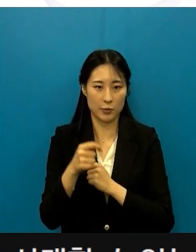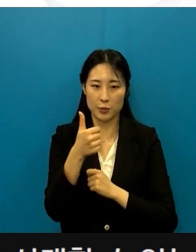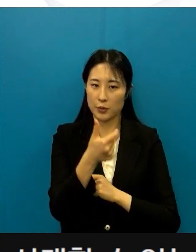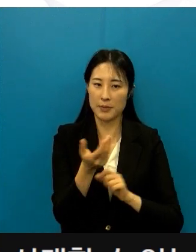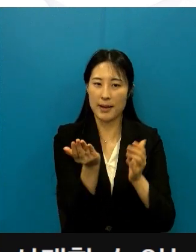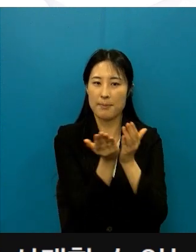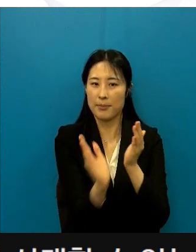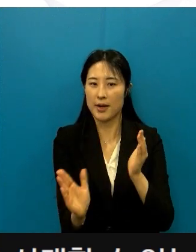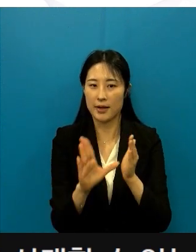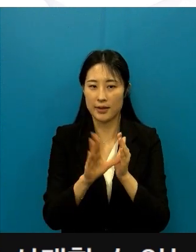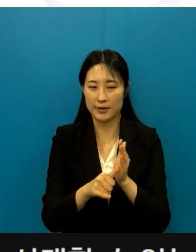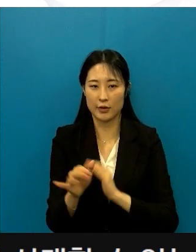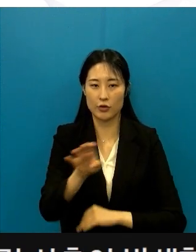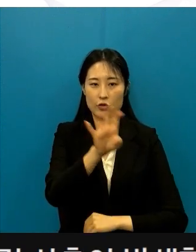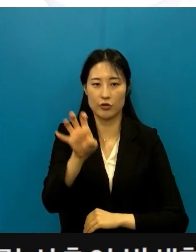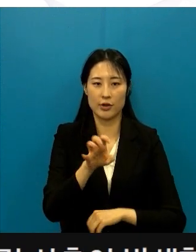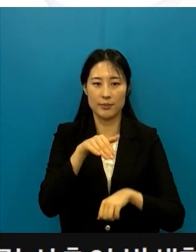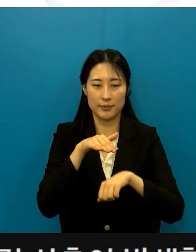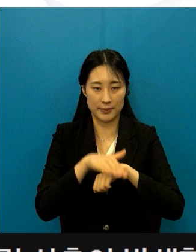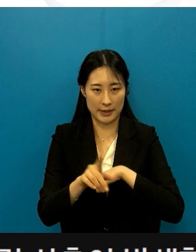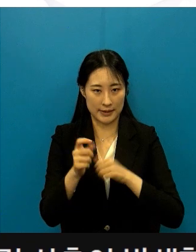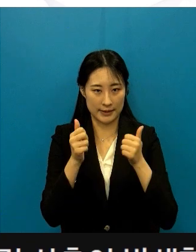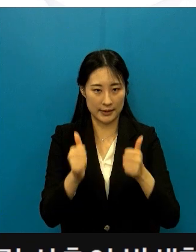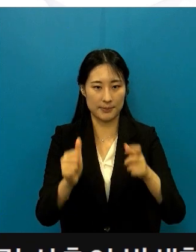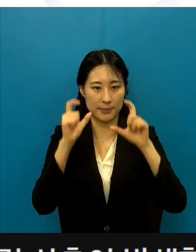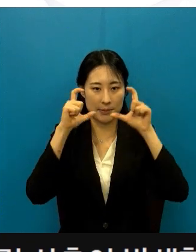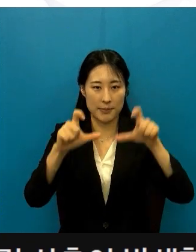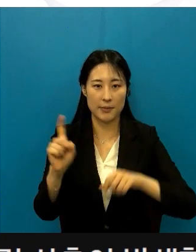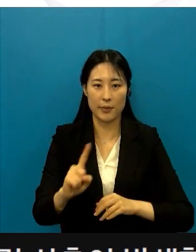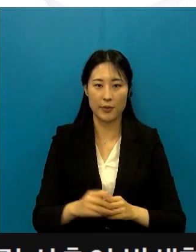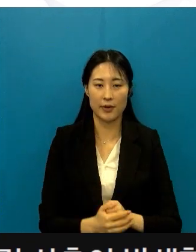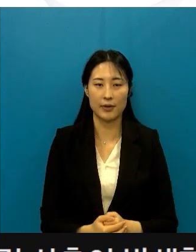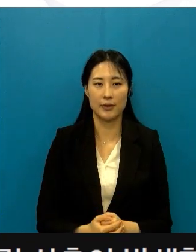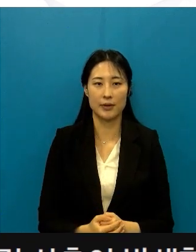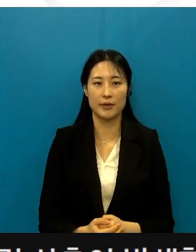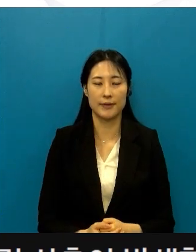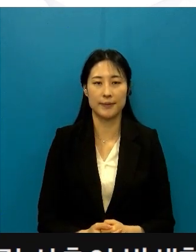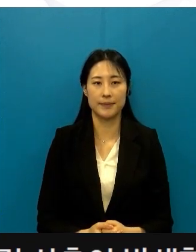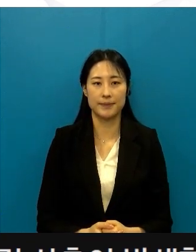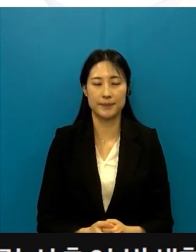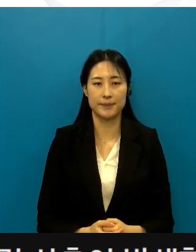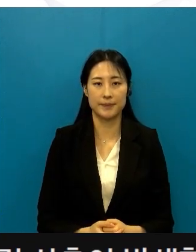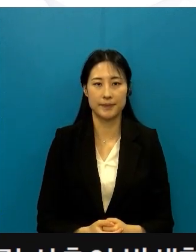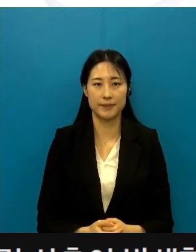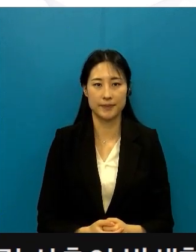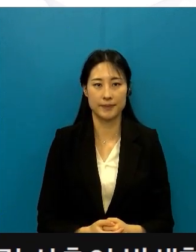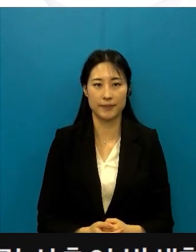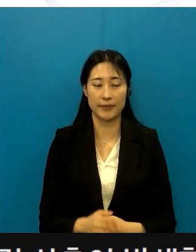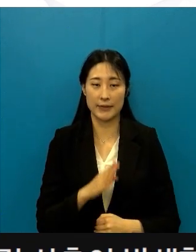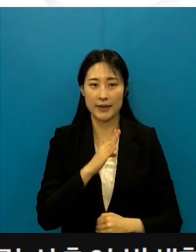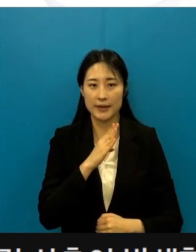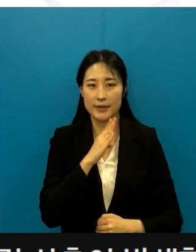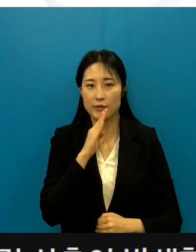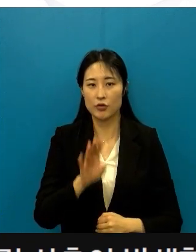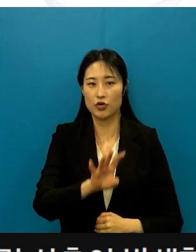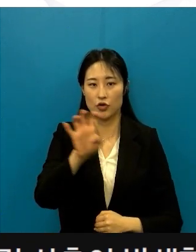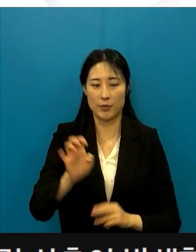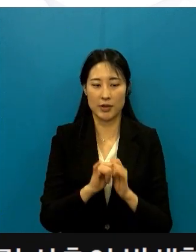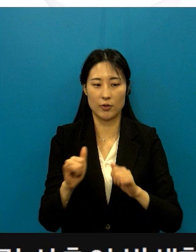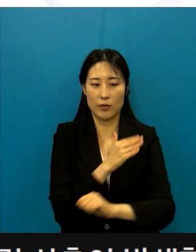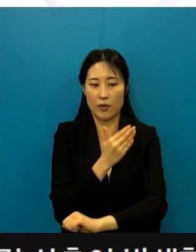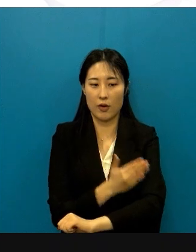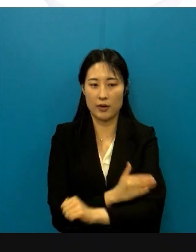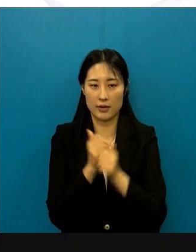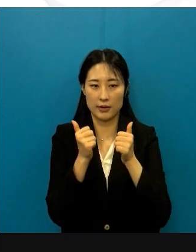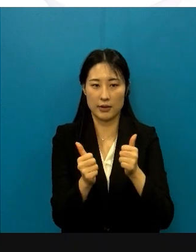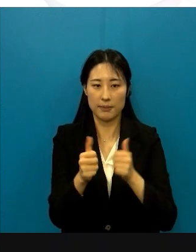there have been very few cases where the European Court of Human Rights had to engage with the idea